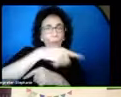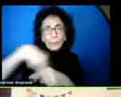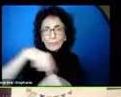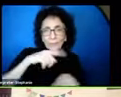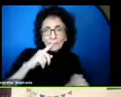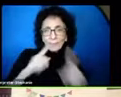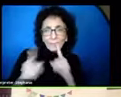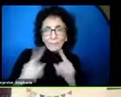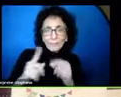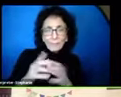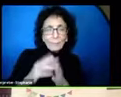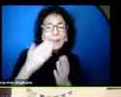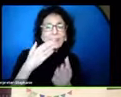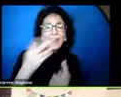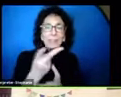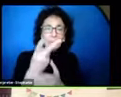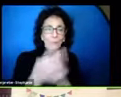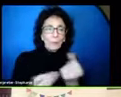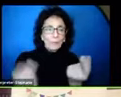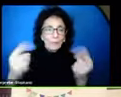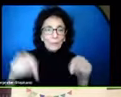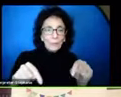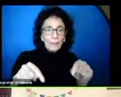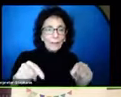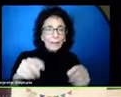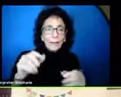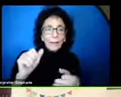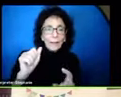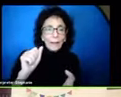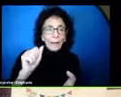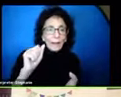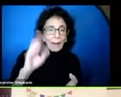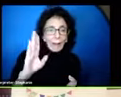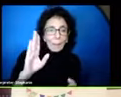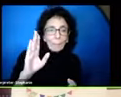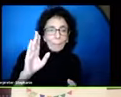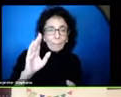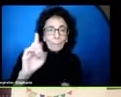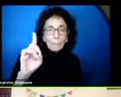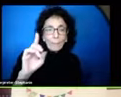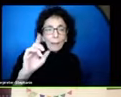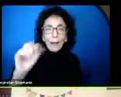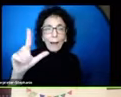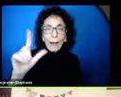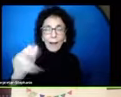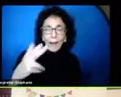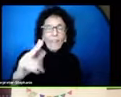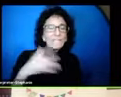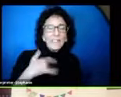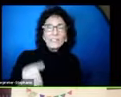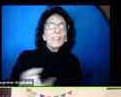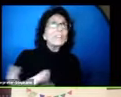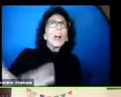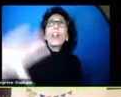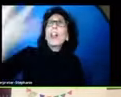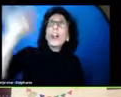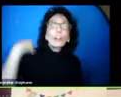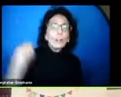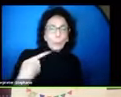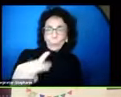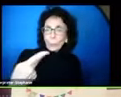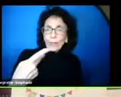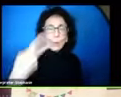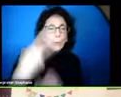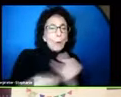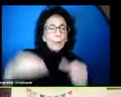thank you too for being here. Abdullah, it seems like eons ago that you and I were in the library at